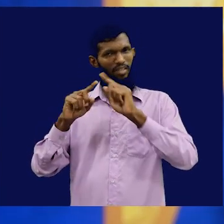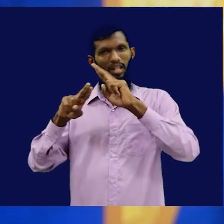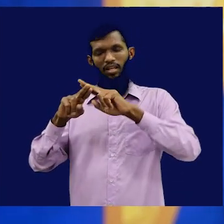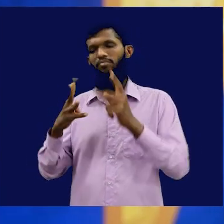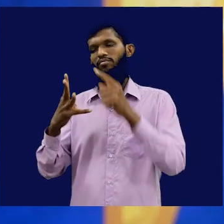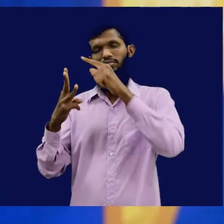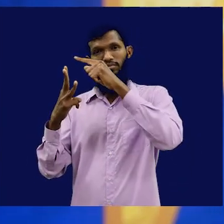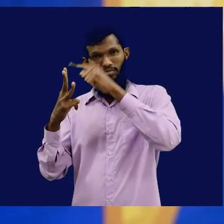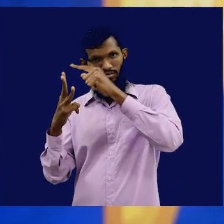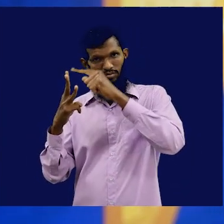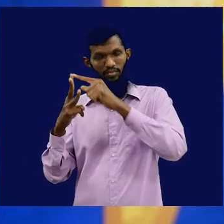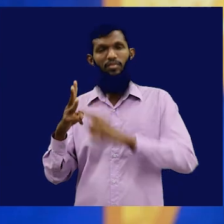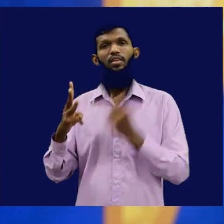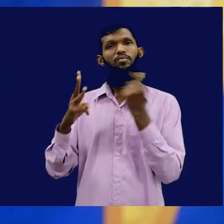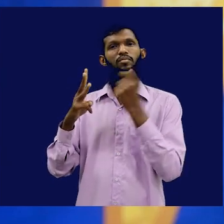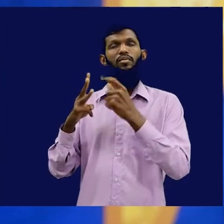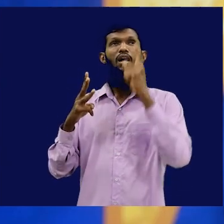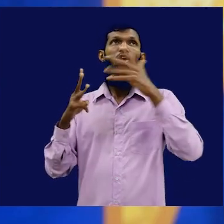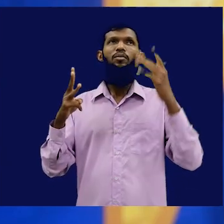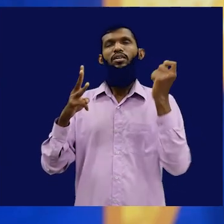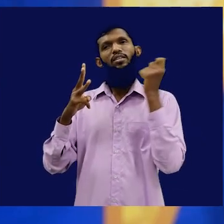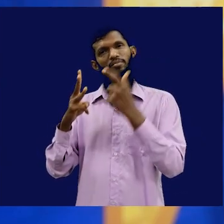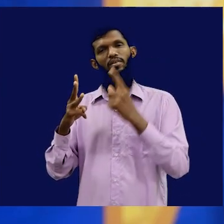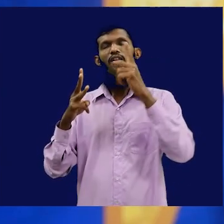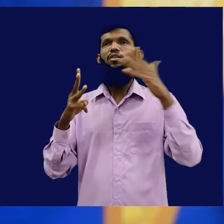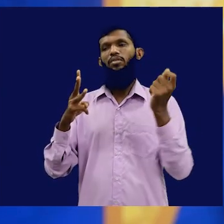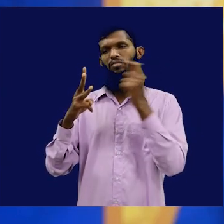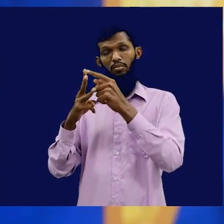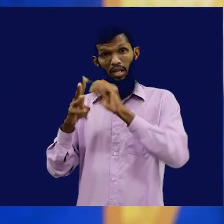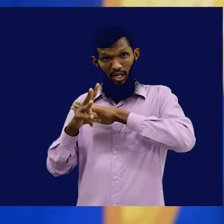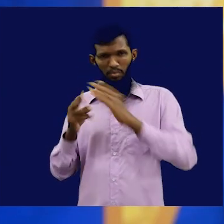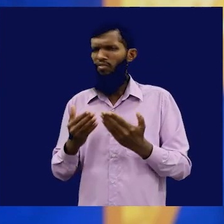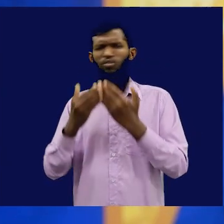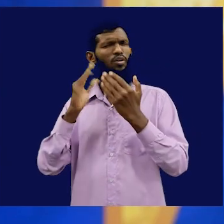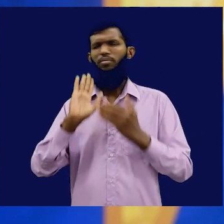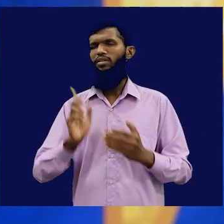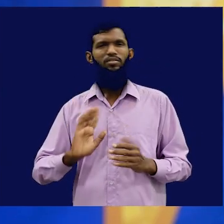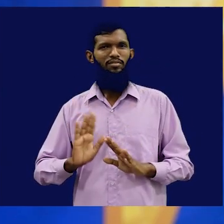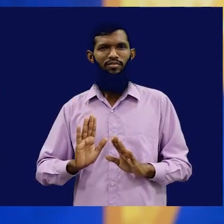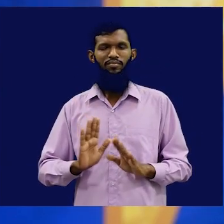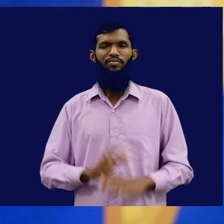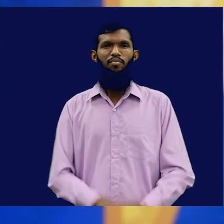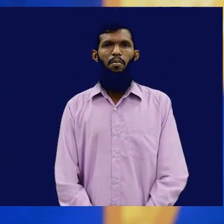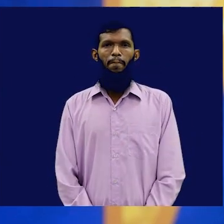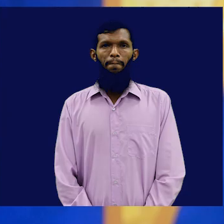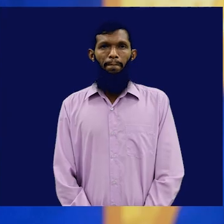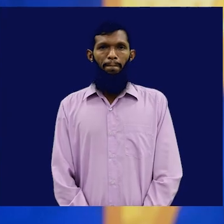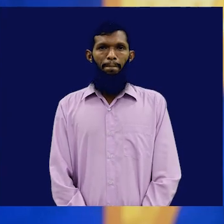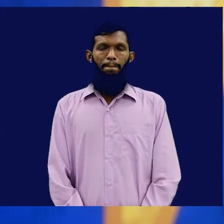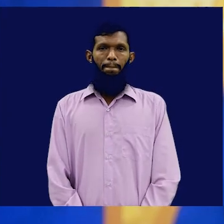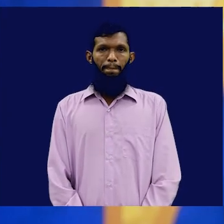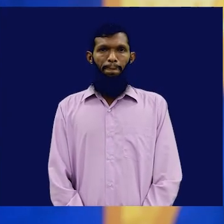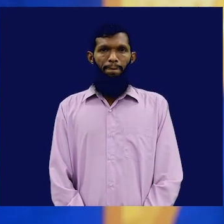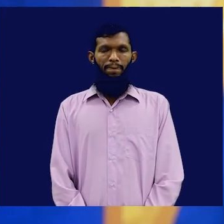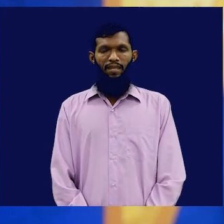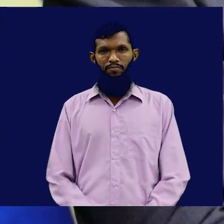or Jamratul Aqaba. Recite Allahu Akbar and throw seven pebbles. You don't have to make Dua after throwing